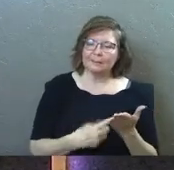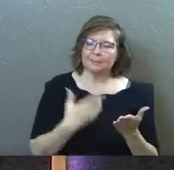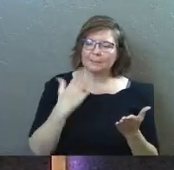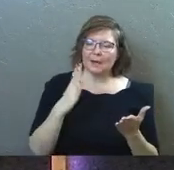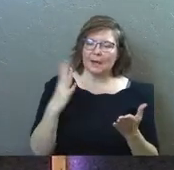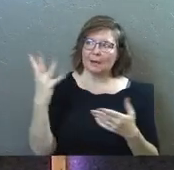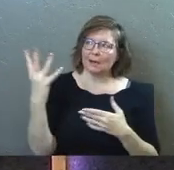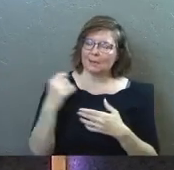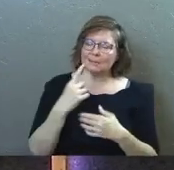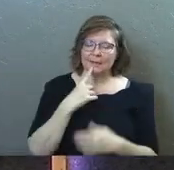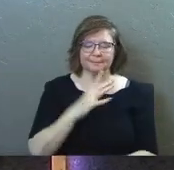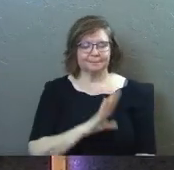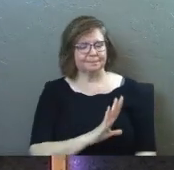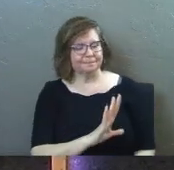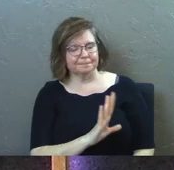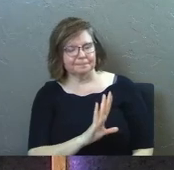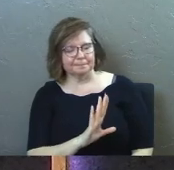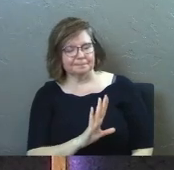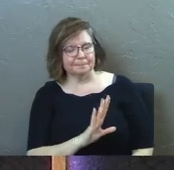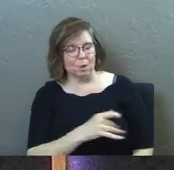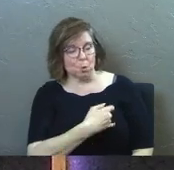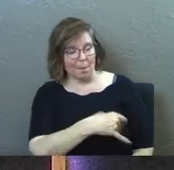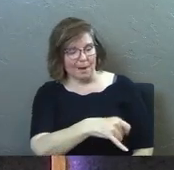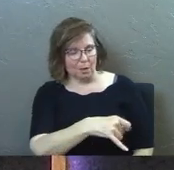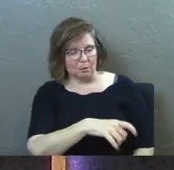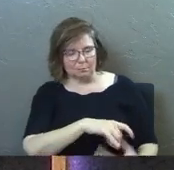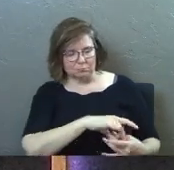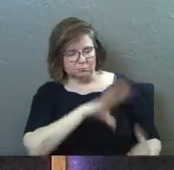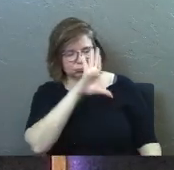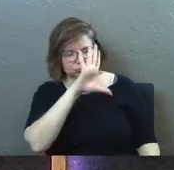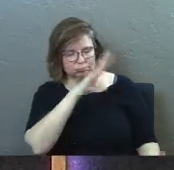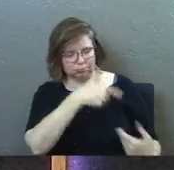sometimes God comes and says, I've got to blow your boundaries away.